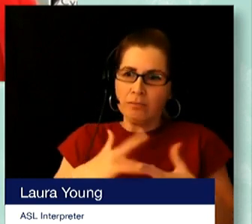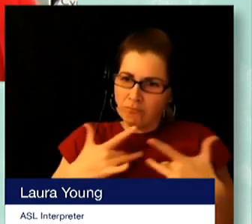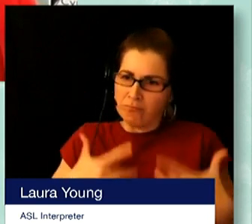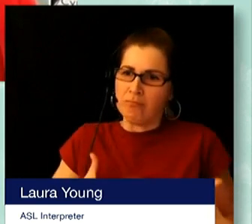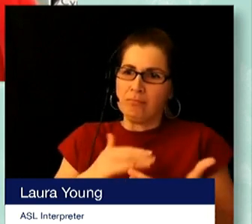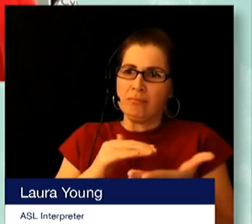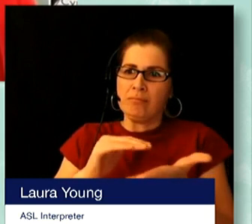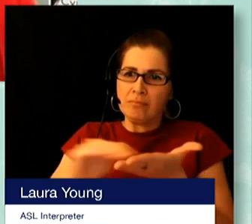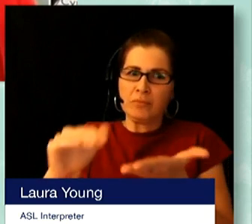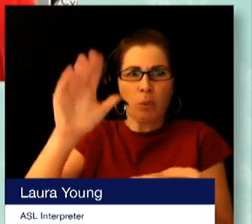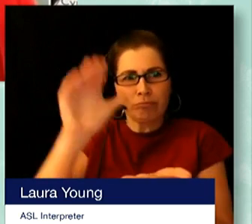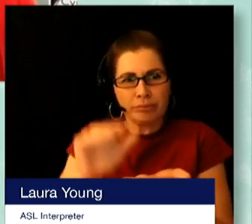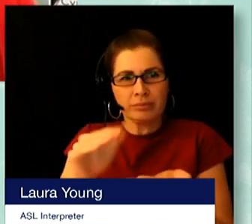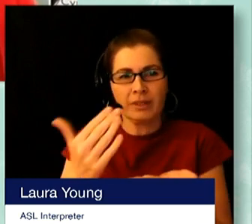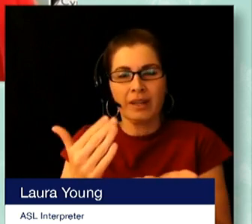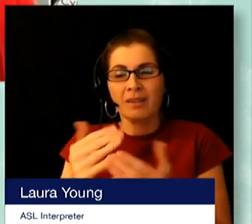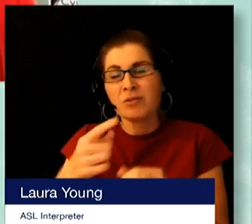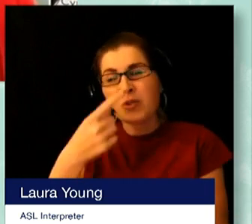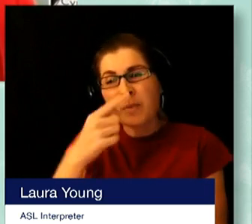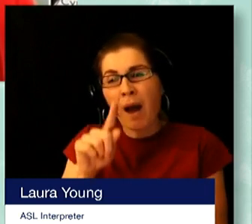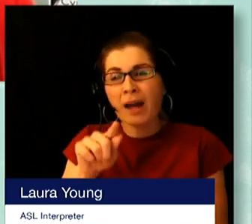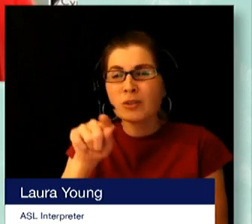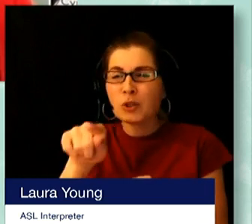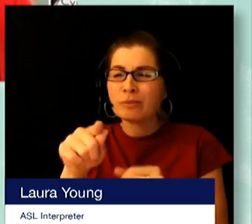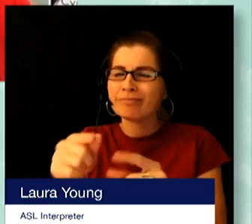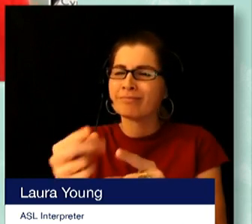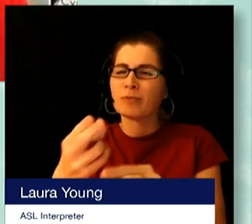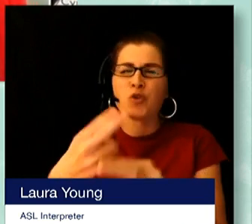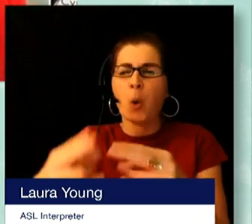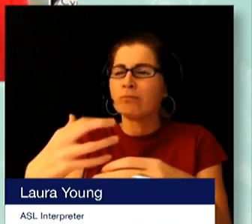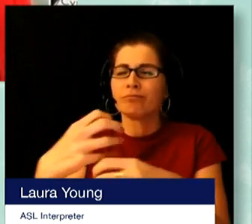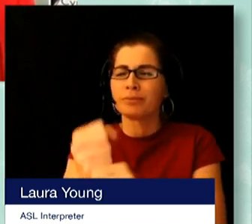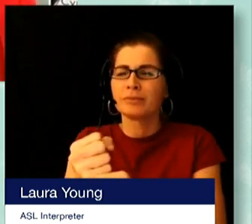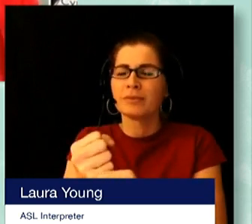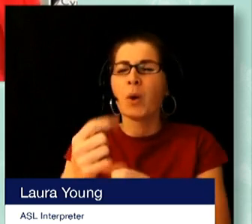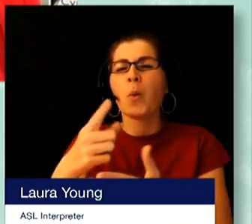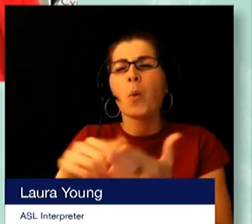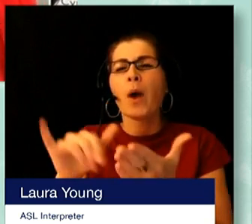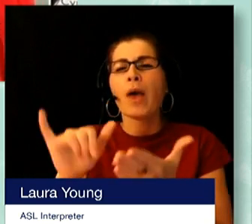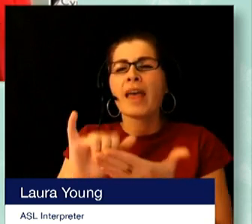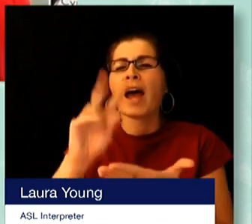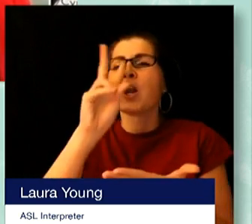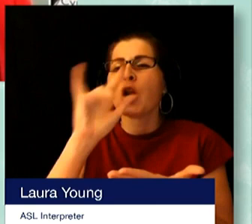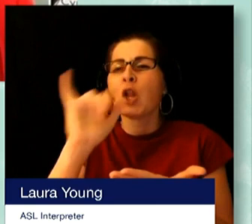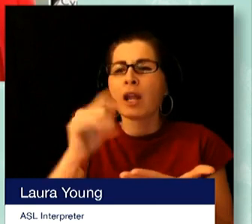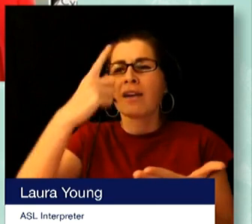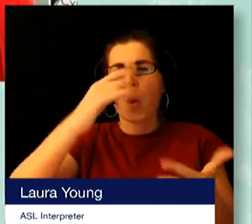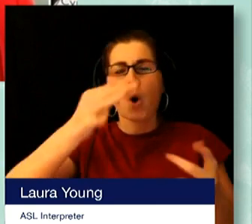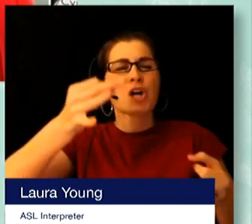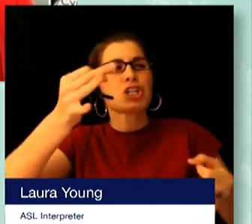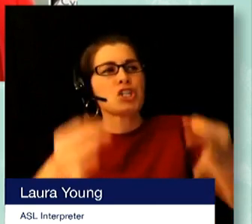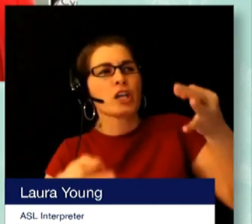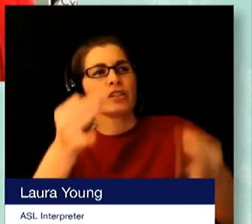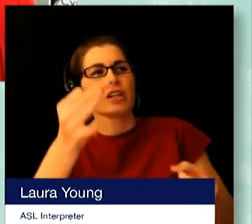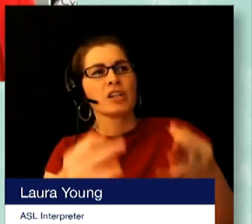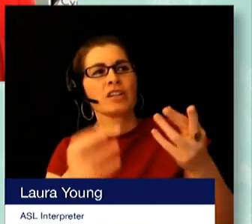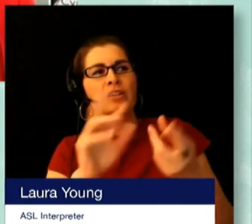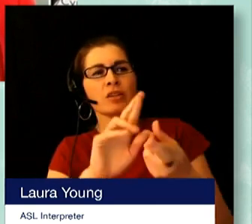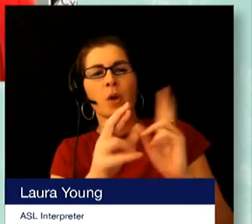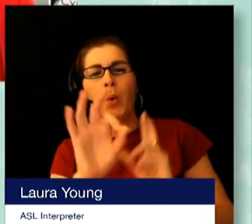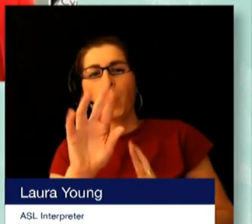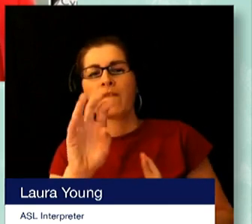If you could, in a few words, tell us sort of, what that could look like for the justice reform movement overall.